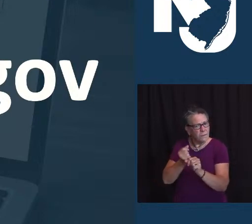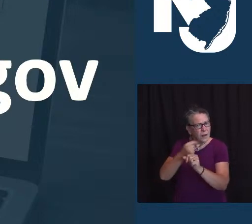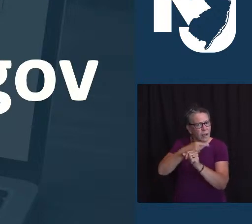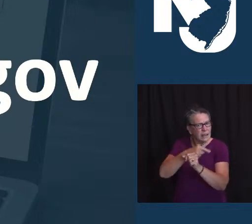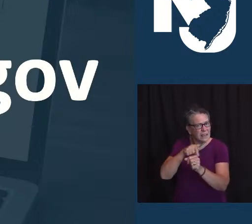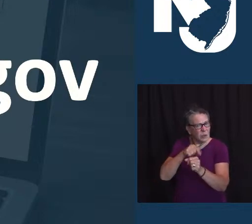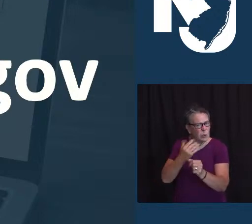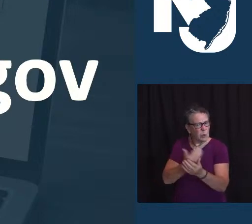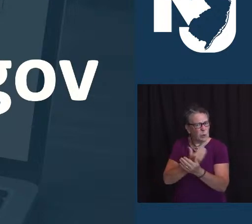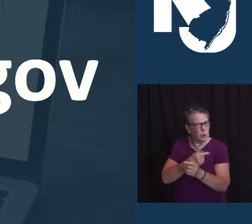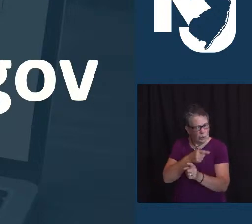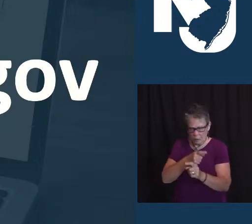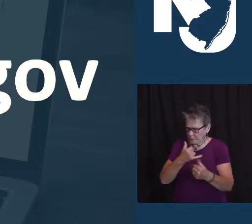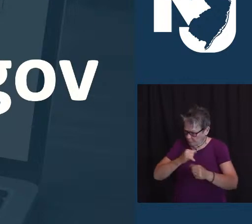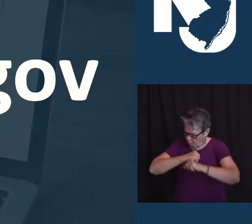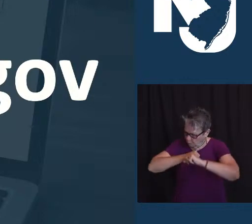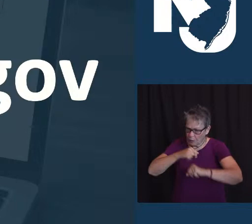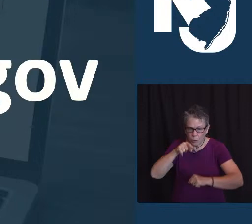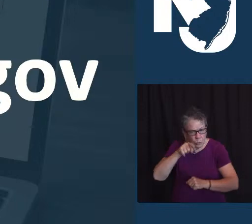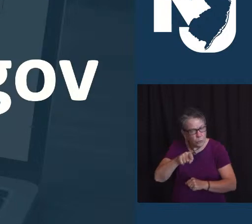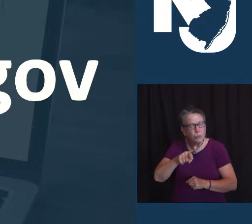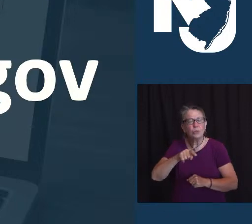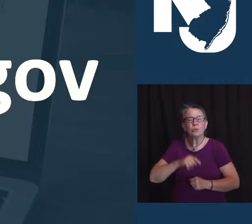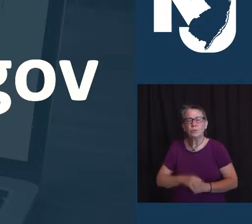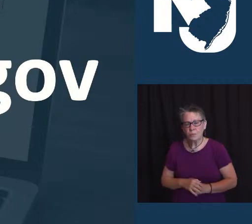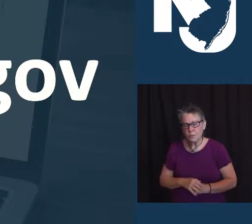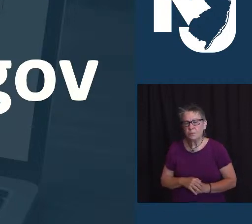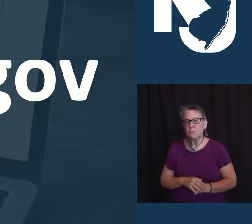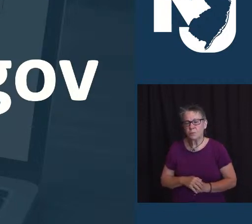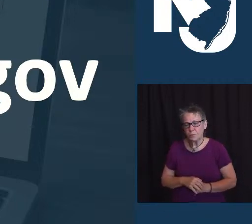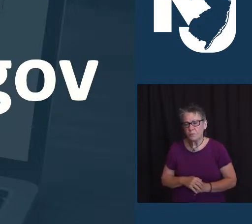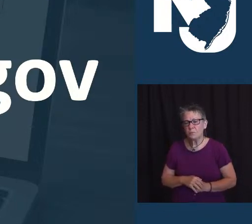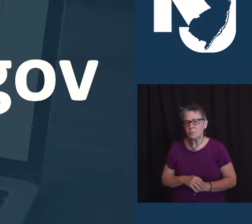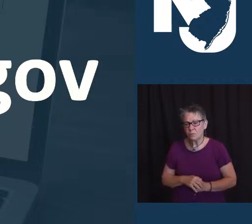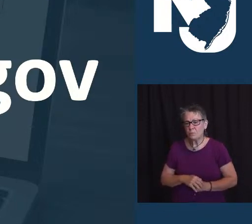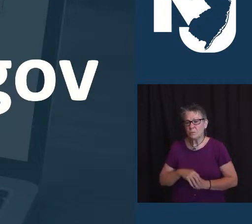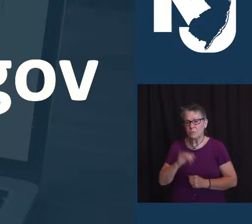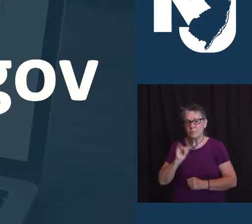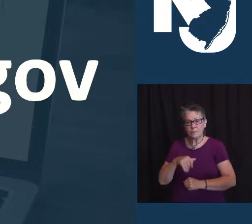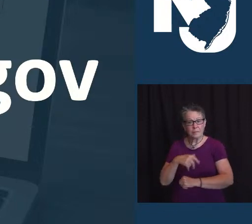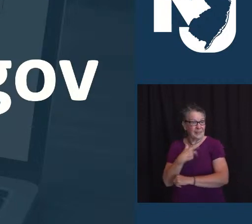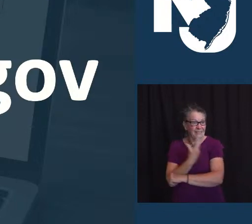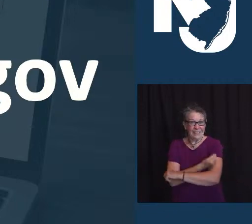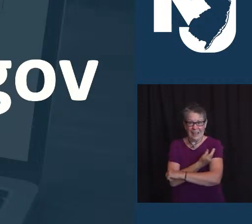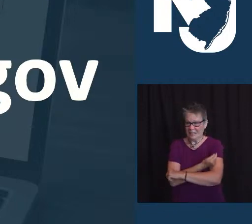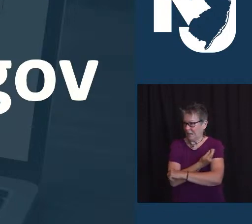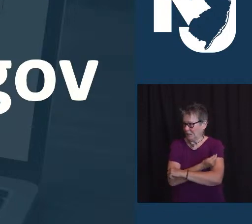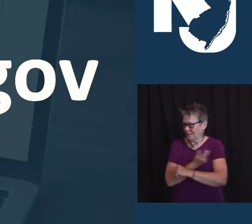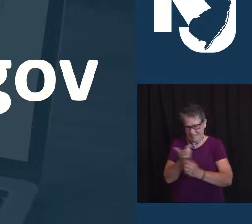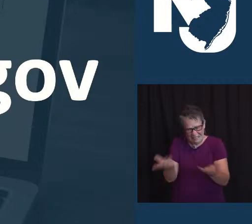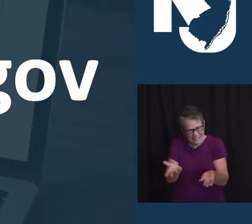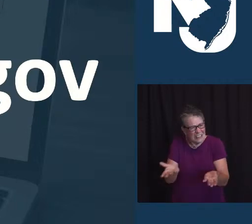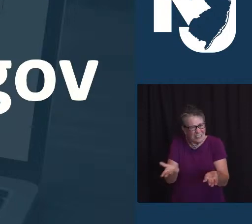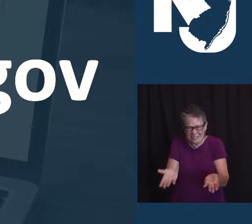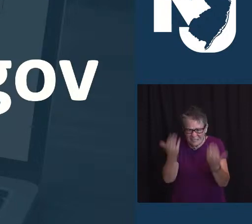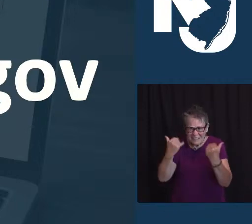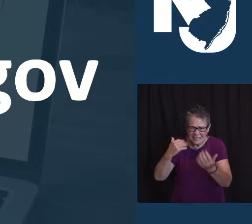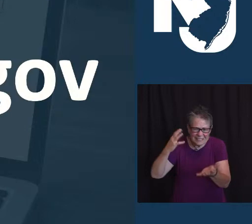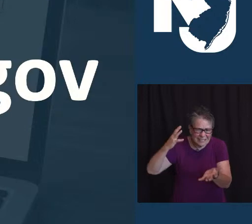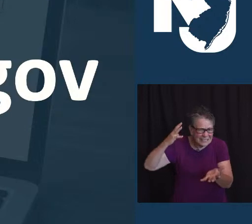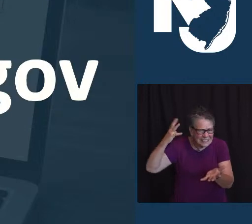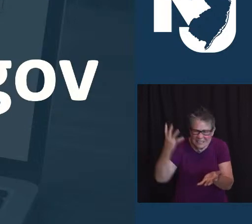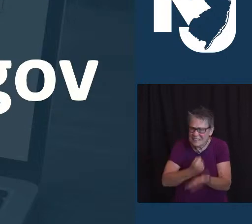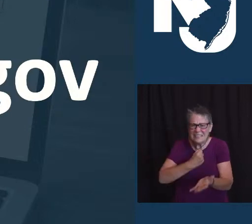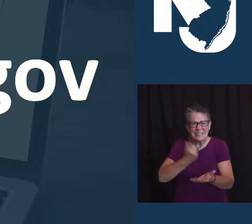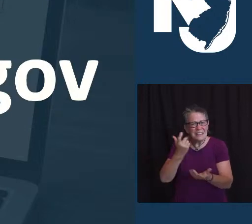death. The vaccines are widely available. They are absolutely free. We urge you to go out and get your vaccine